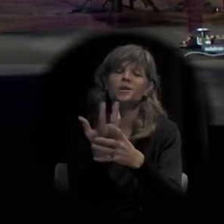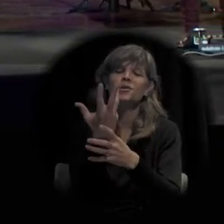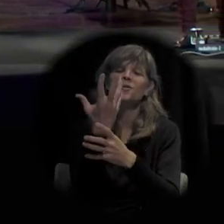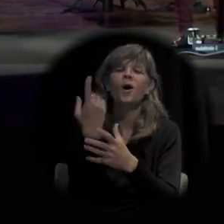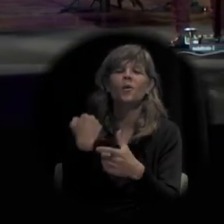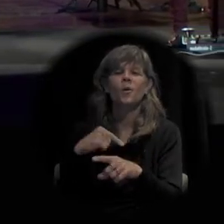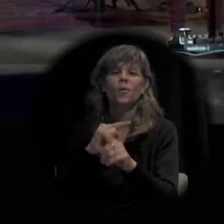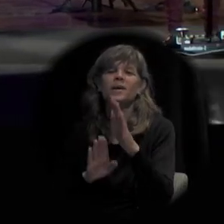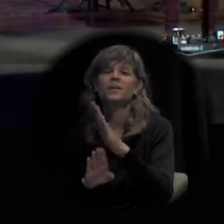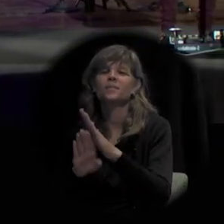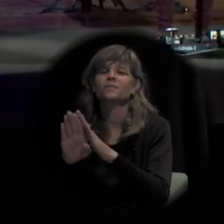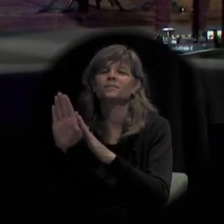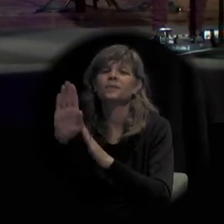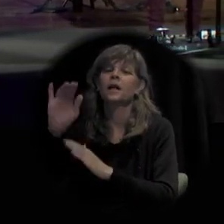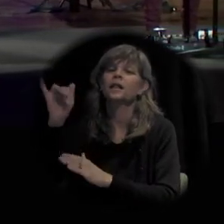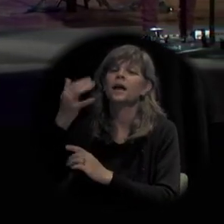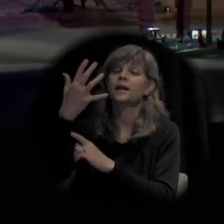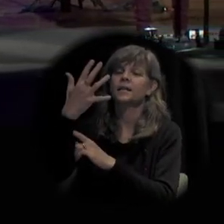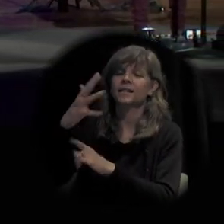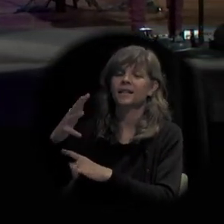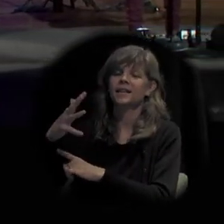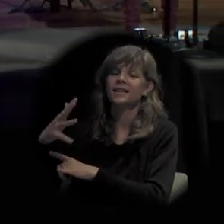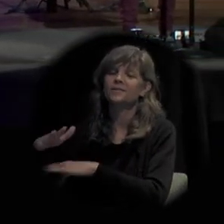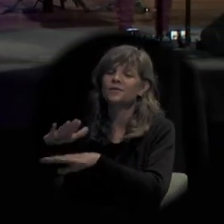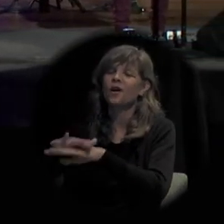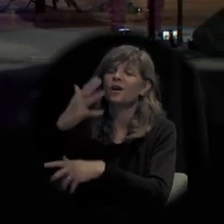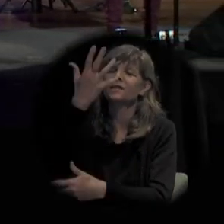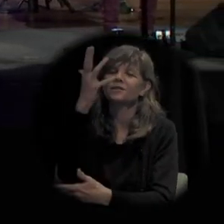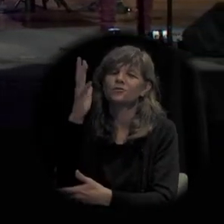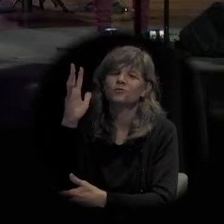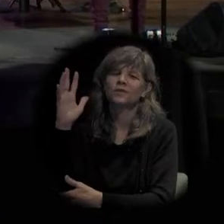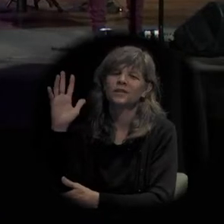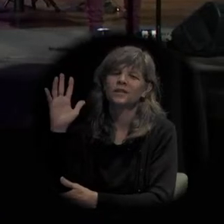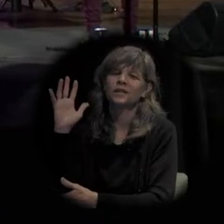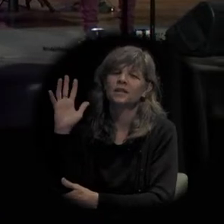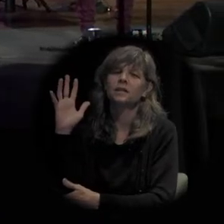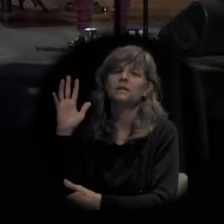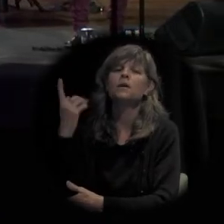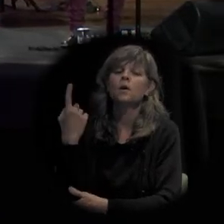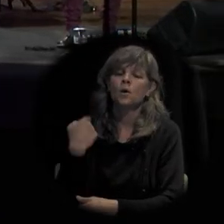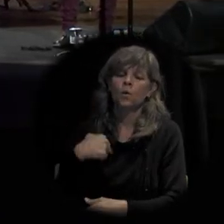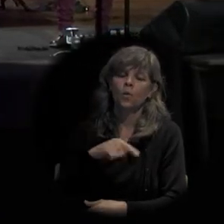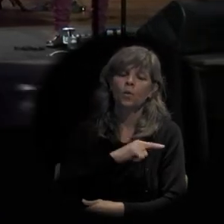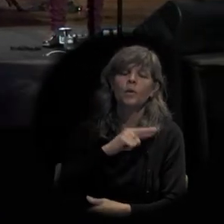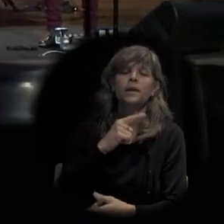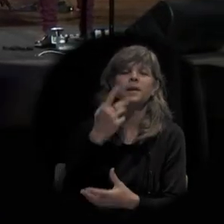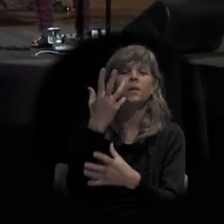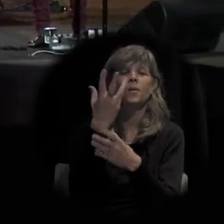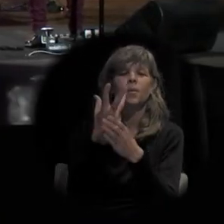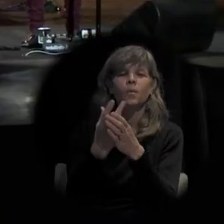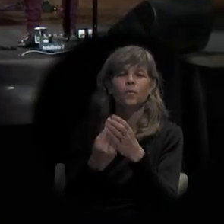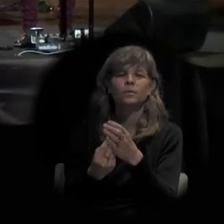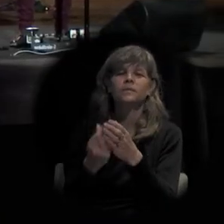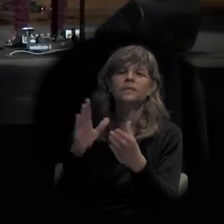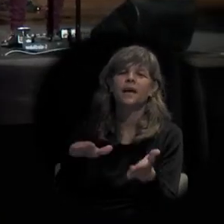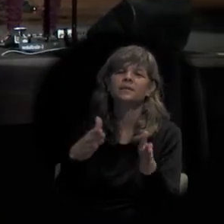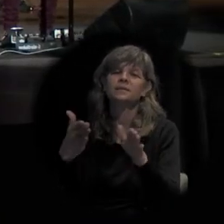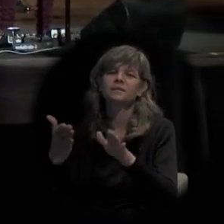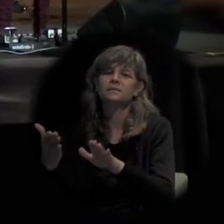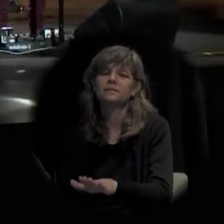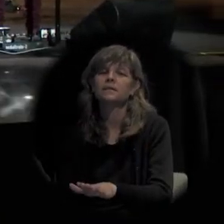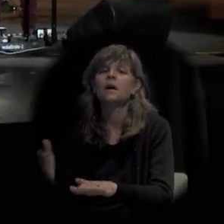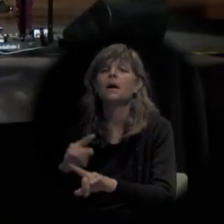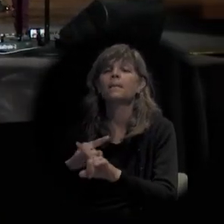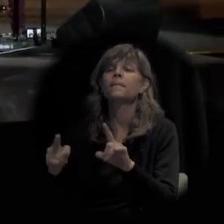and flourish as leaves on the tree, and wither and